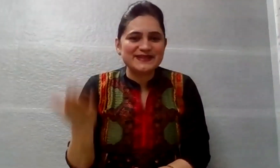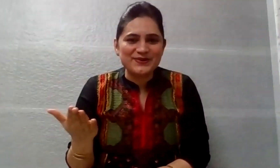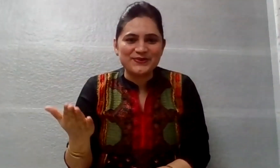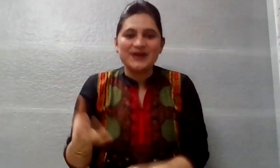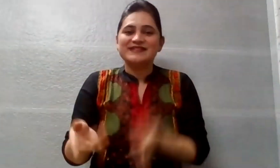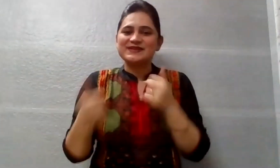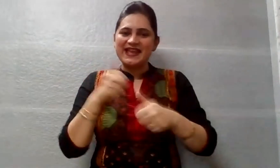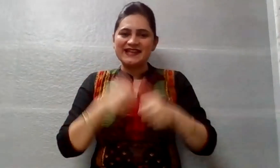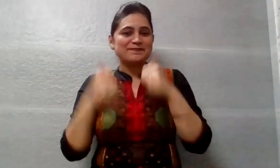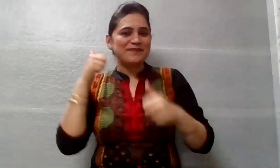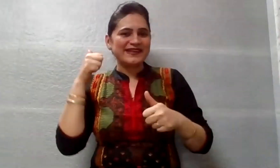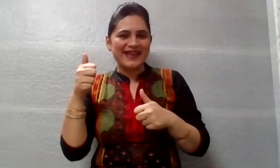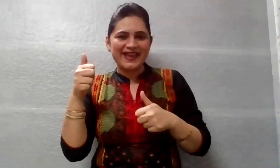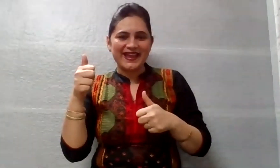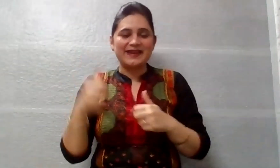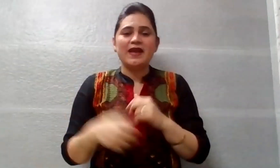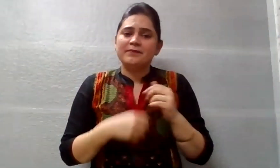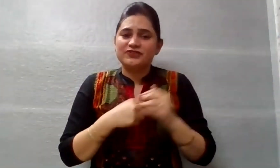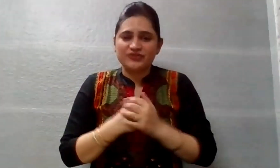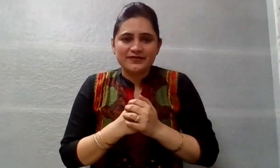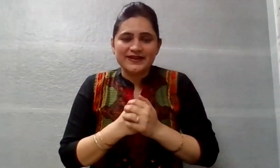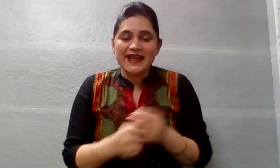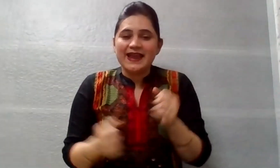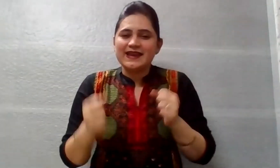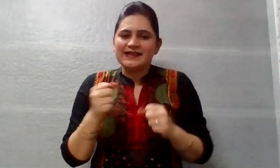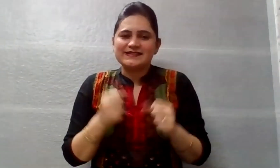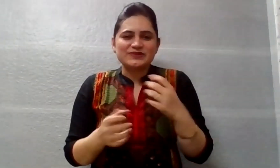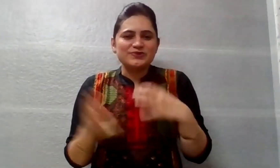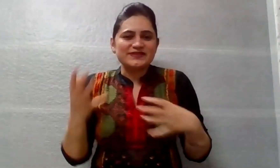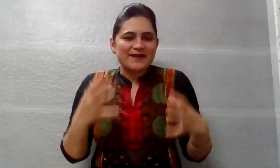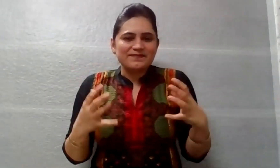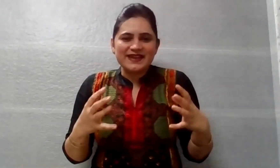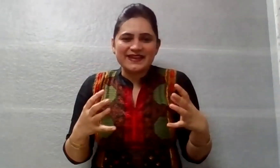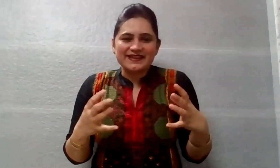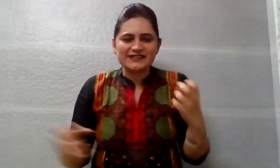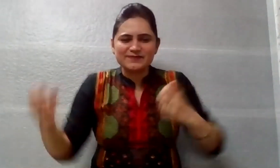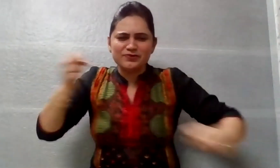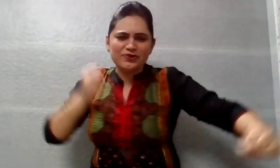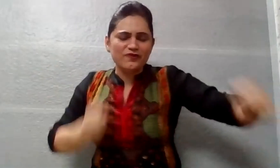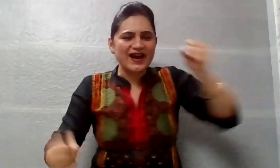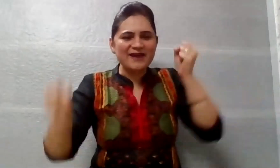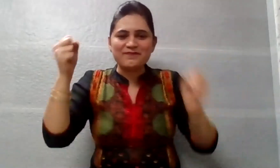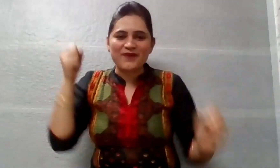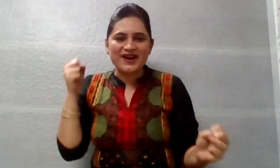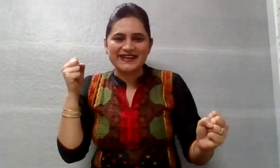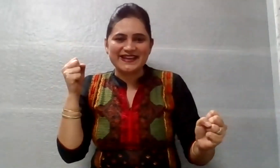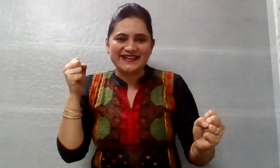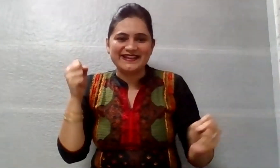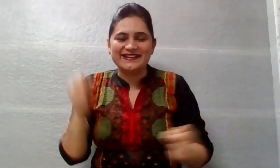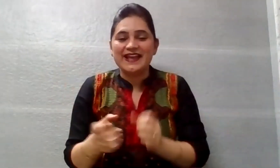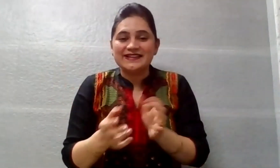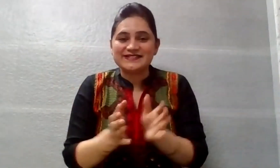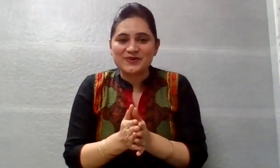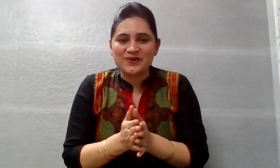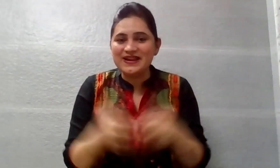So as you. So let's begin. Children, let's do something. Let's move our body.